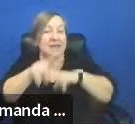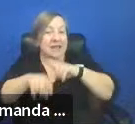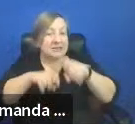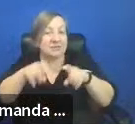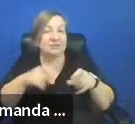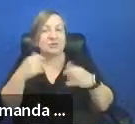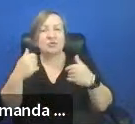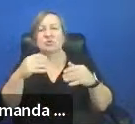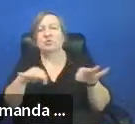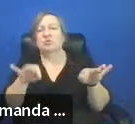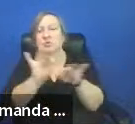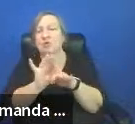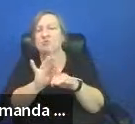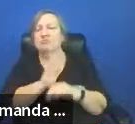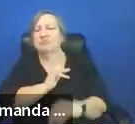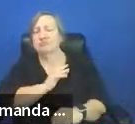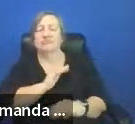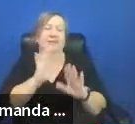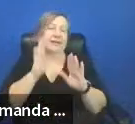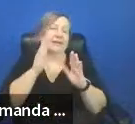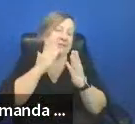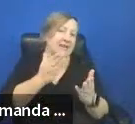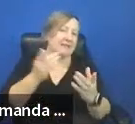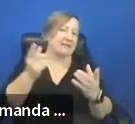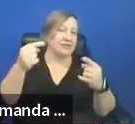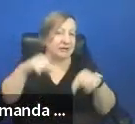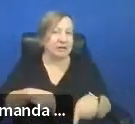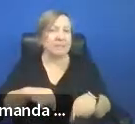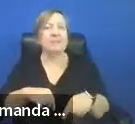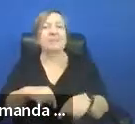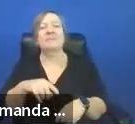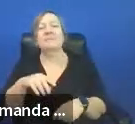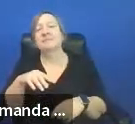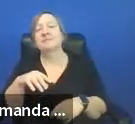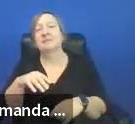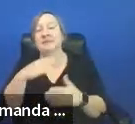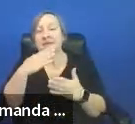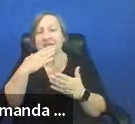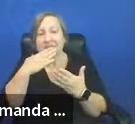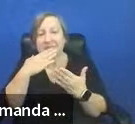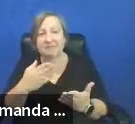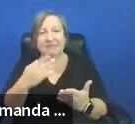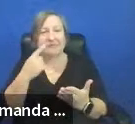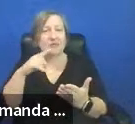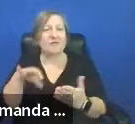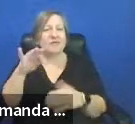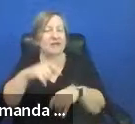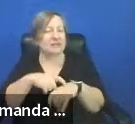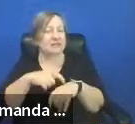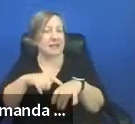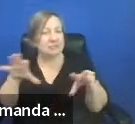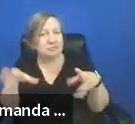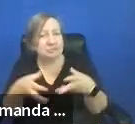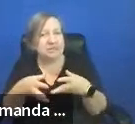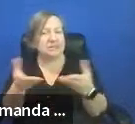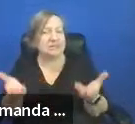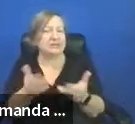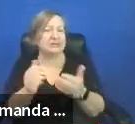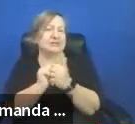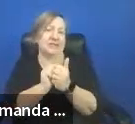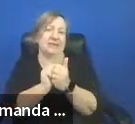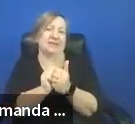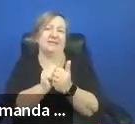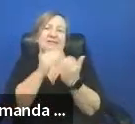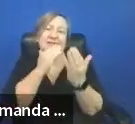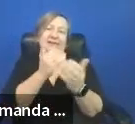meaningful. Appreciate everyone that made the time to come and to find time to be here together in this space. So thank